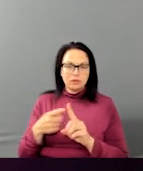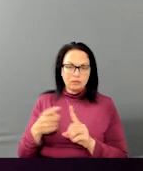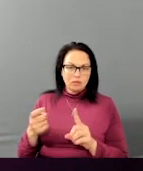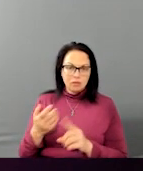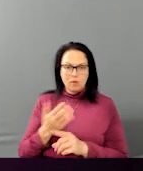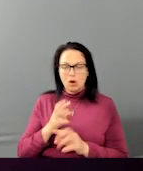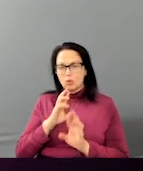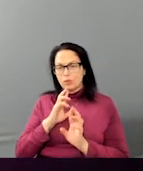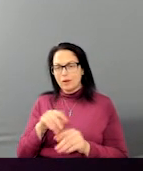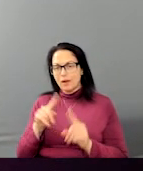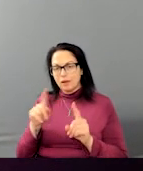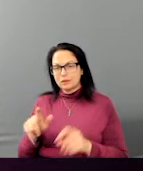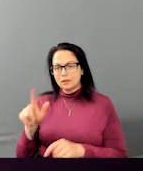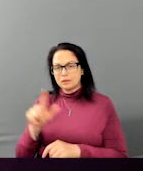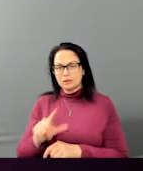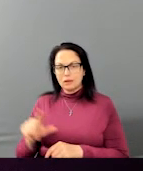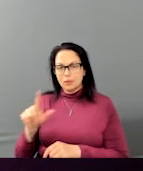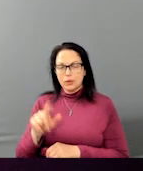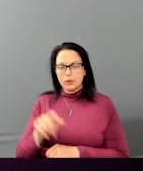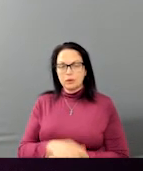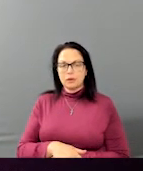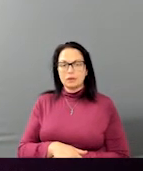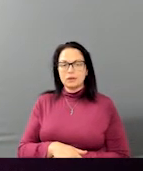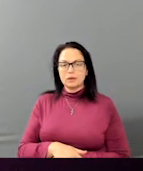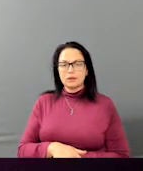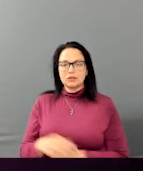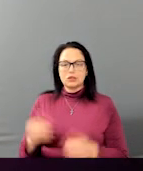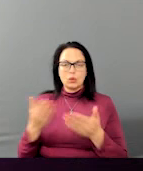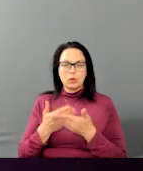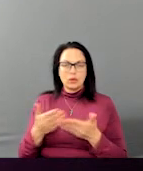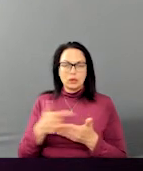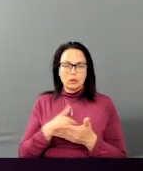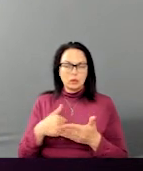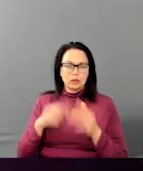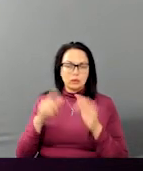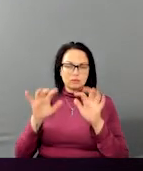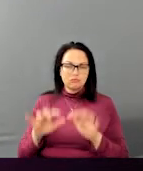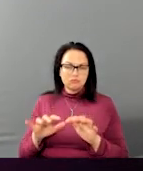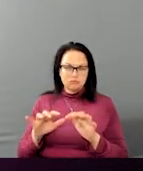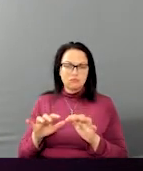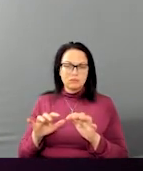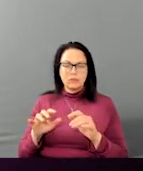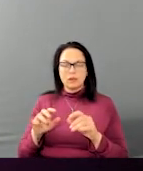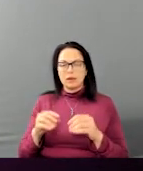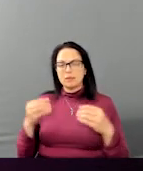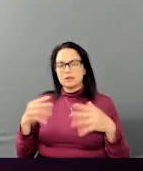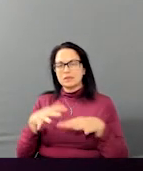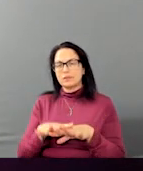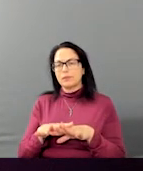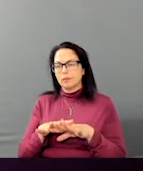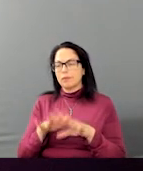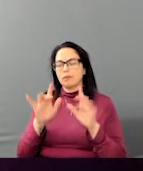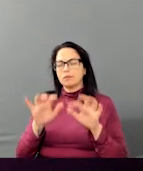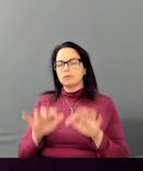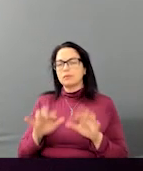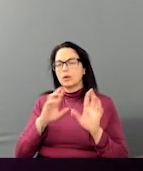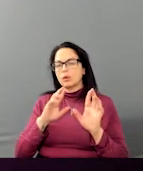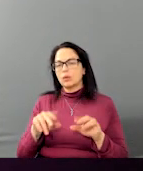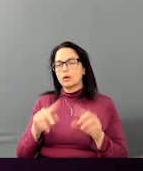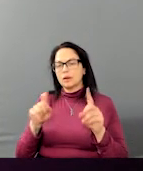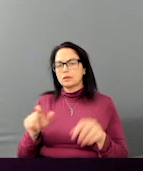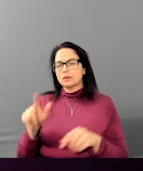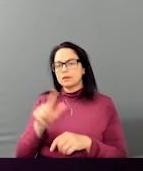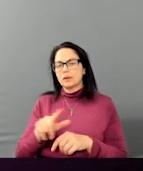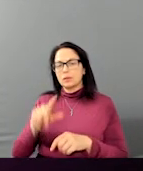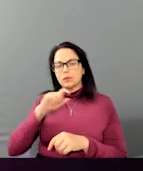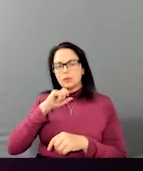testing library. Here we actually we simulate the typing, and React testing library is cool is that it will